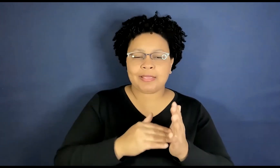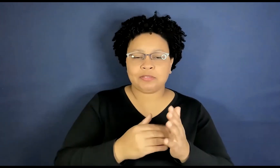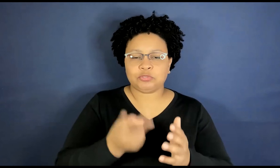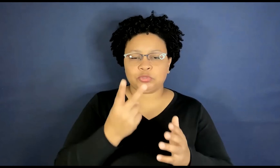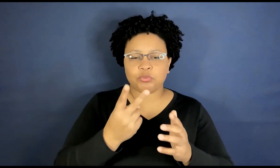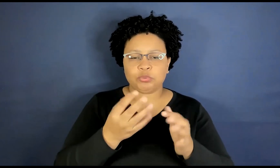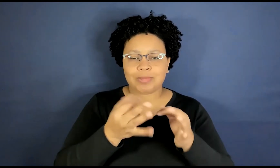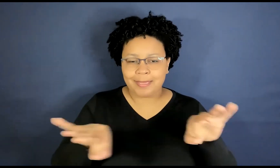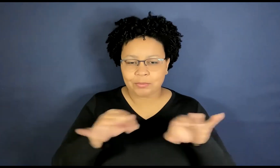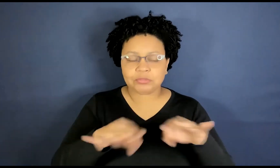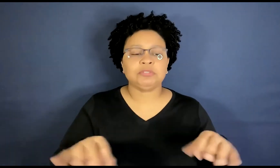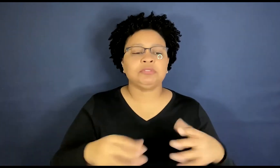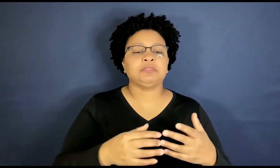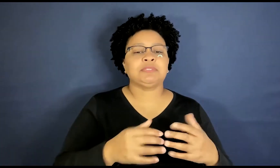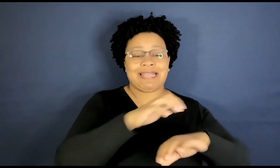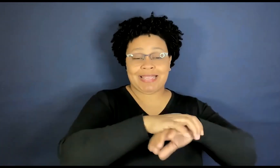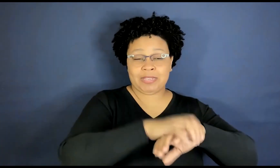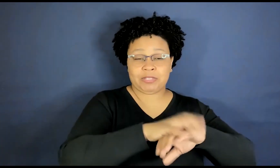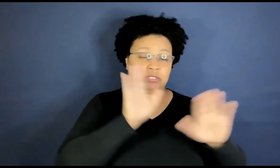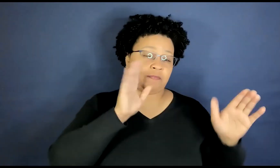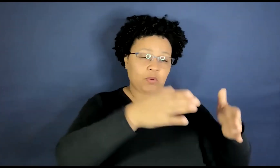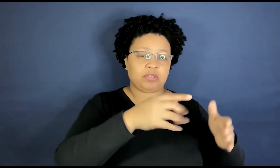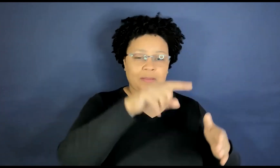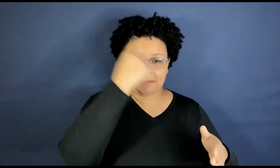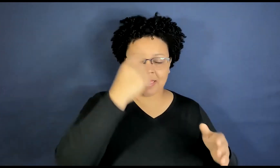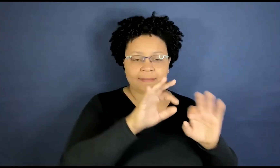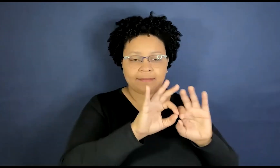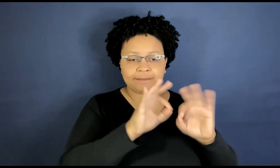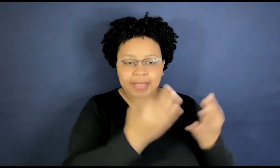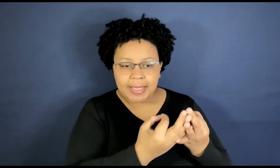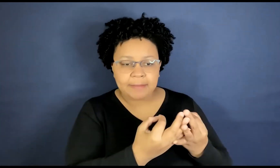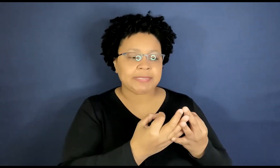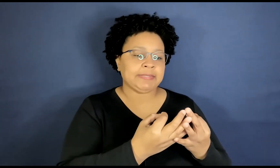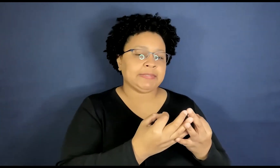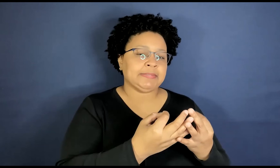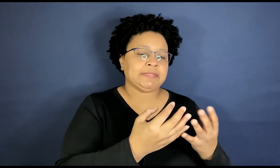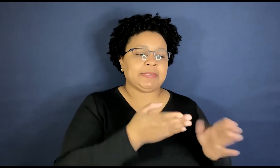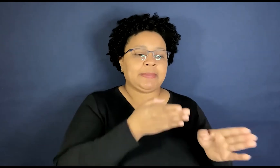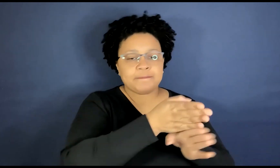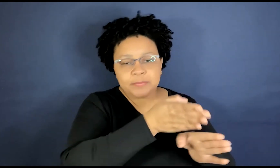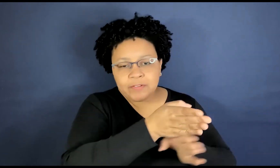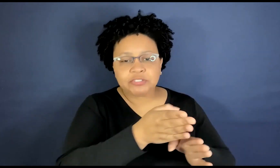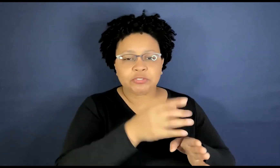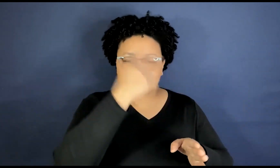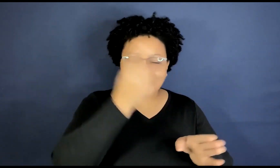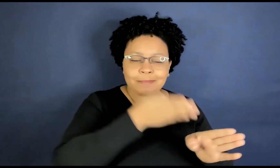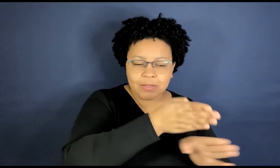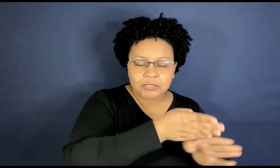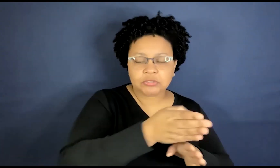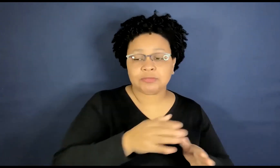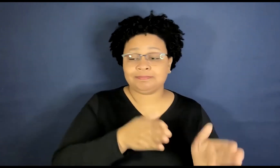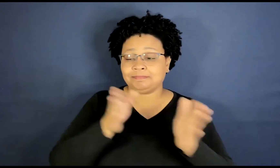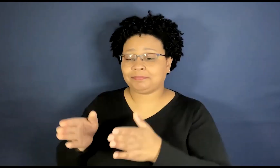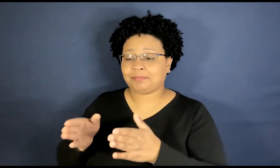For specifically, the English ones are targeting Black families and so having Black family voices and professionals. And then our Spanish ones